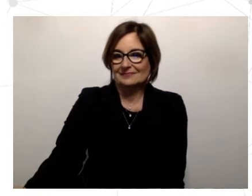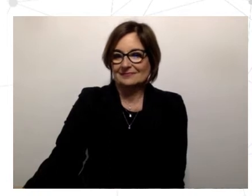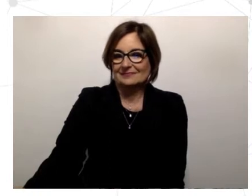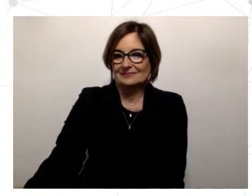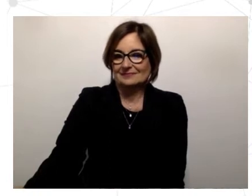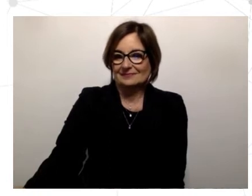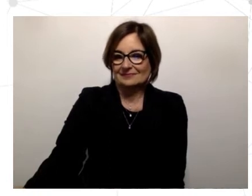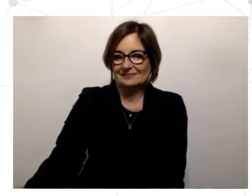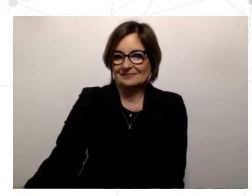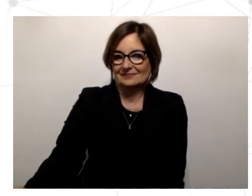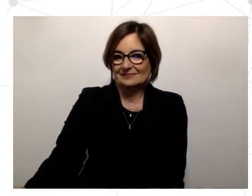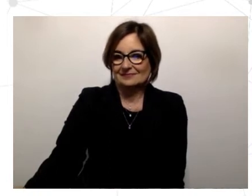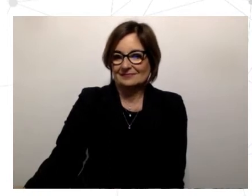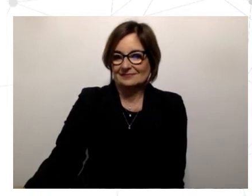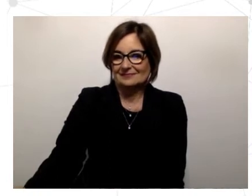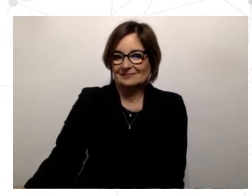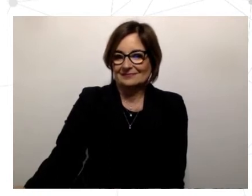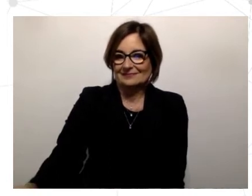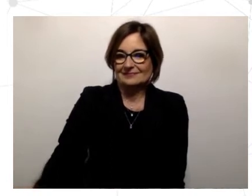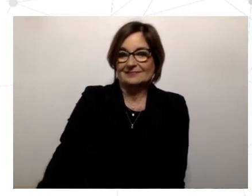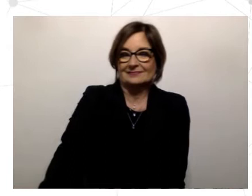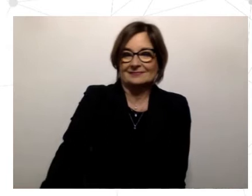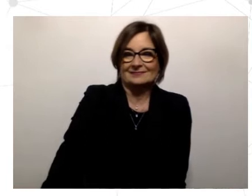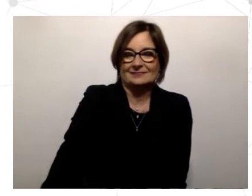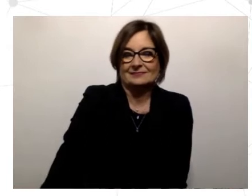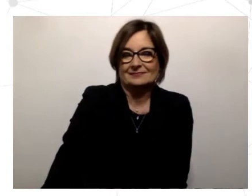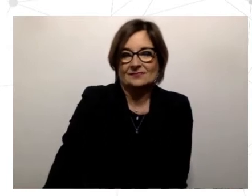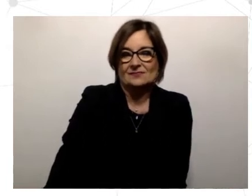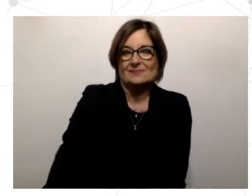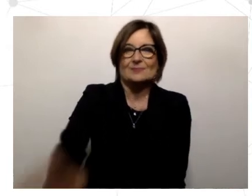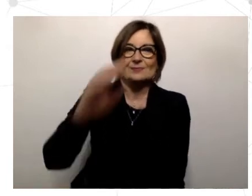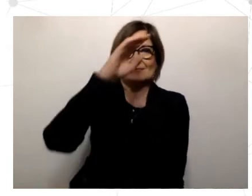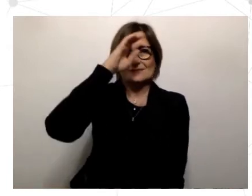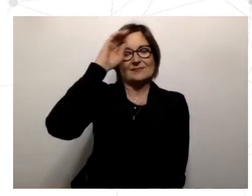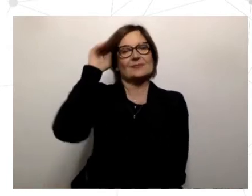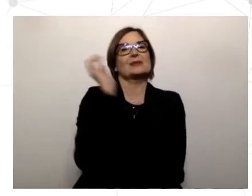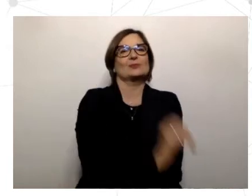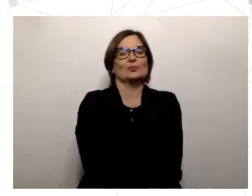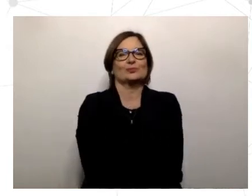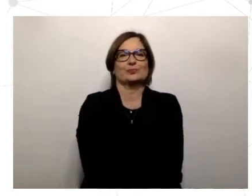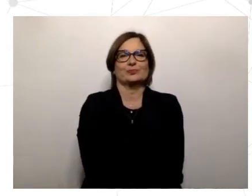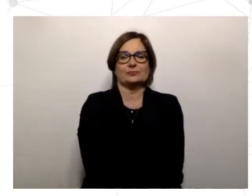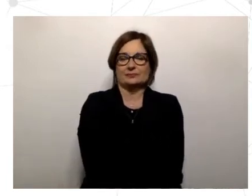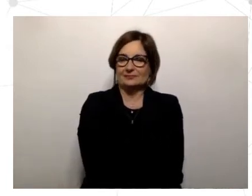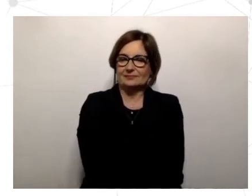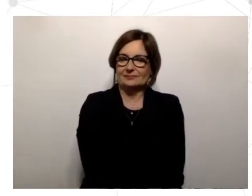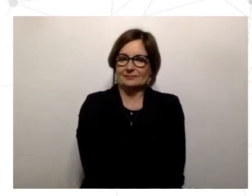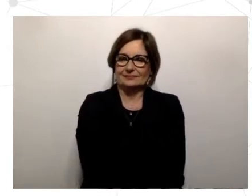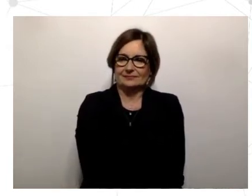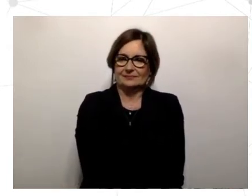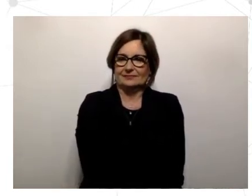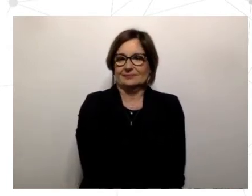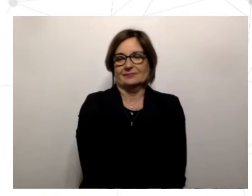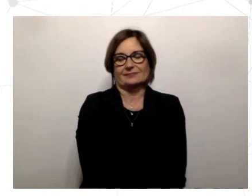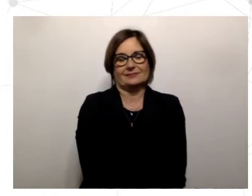So I already had the opportunity to work with Microsoft. And I always